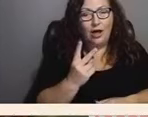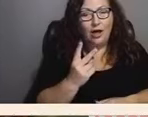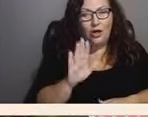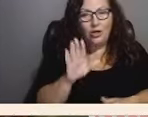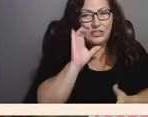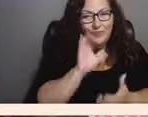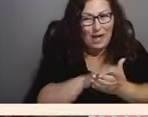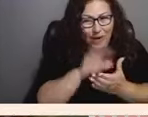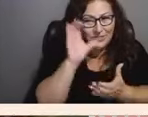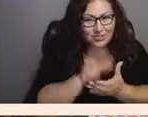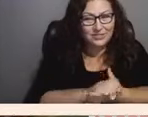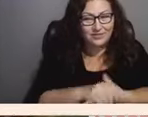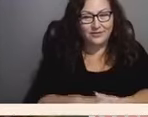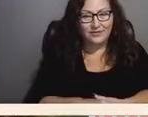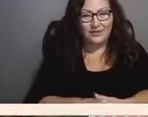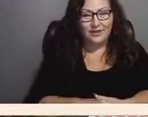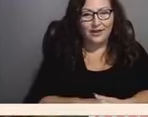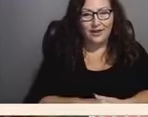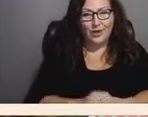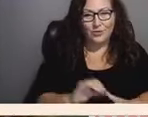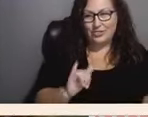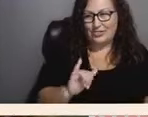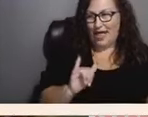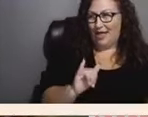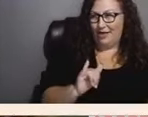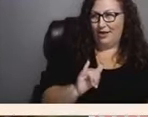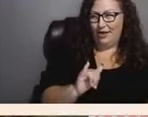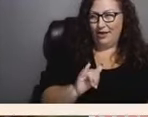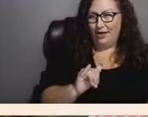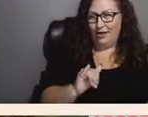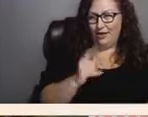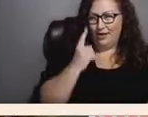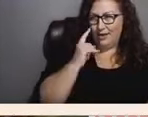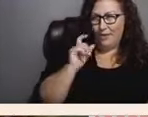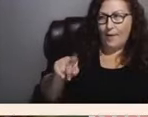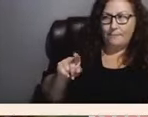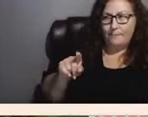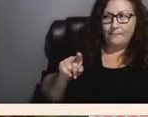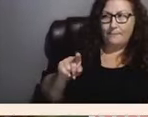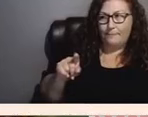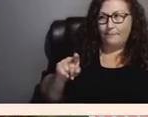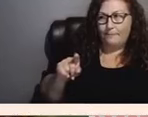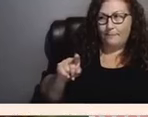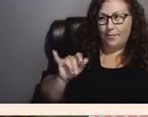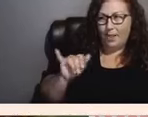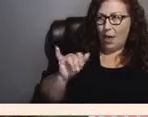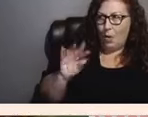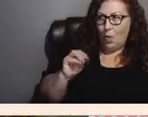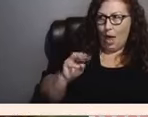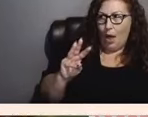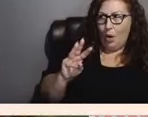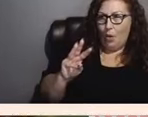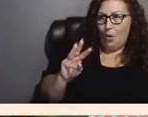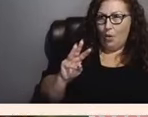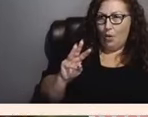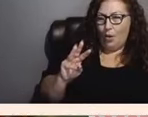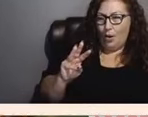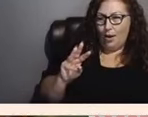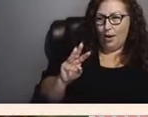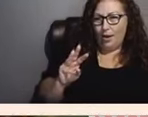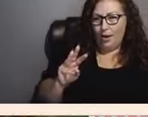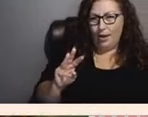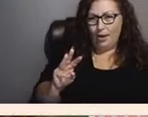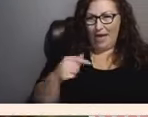spouse? It was just like, it caught your eye. It's like, wow, I gotta mark up